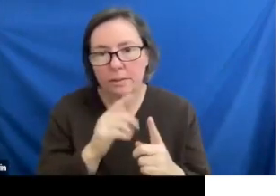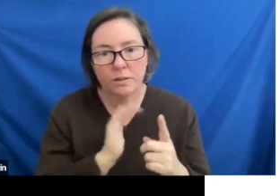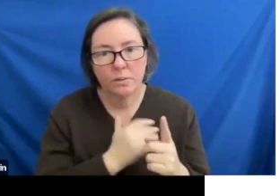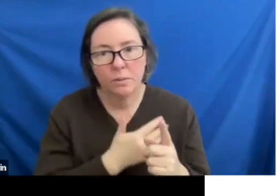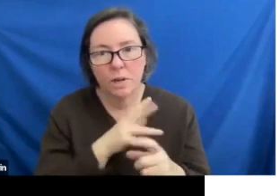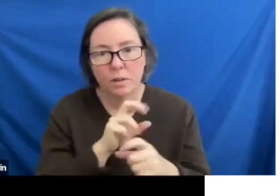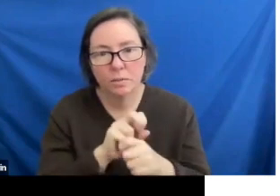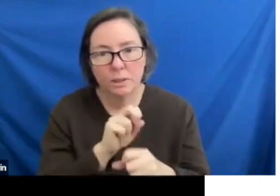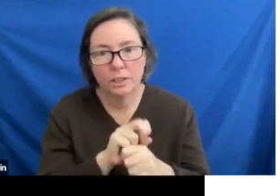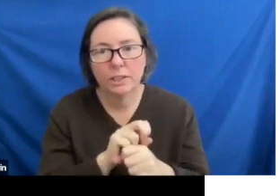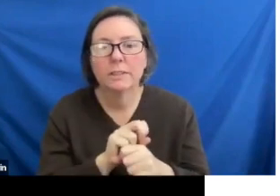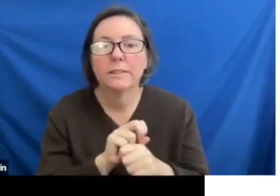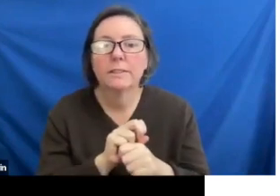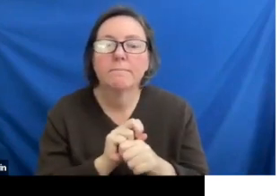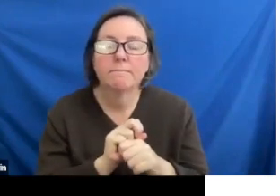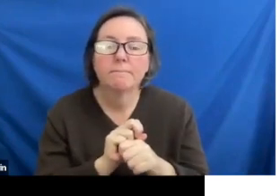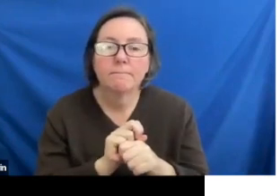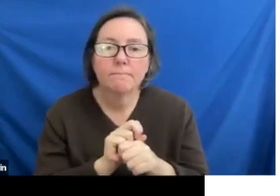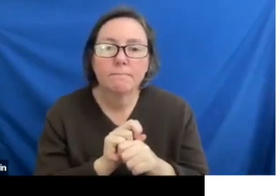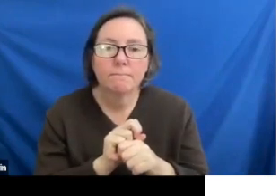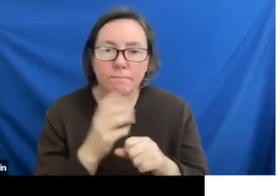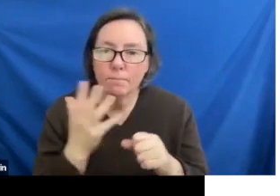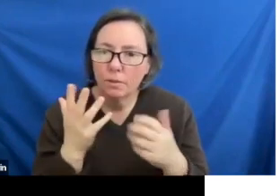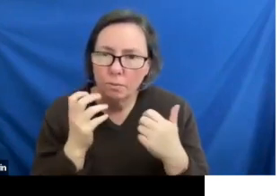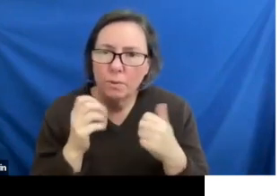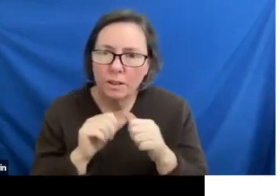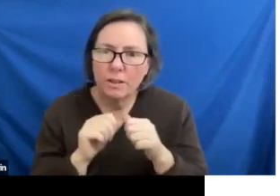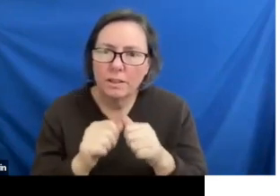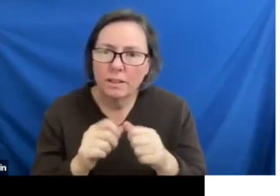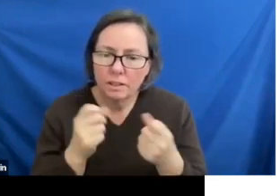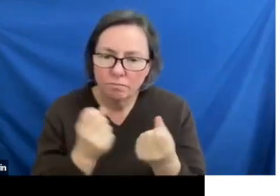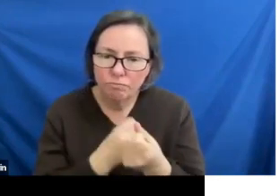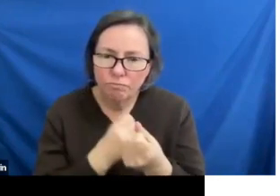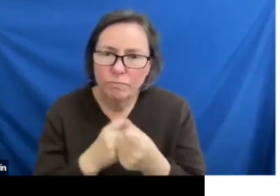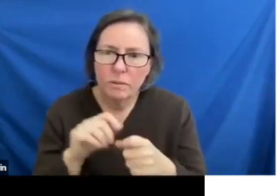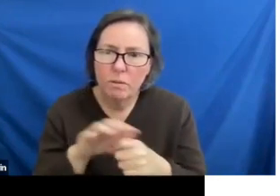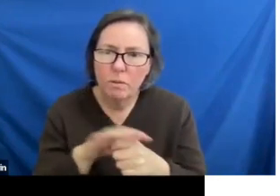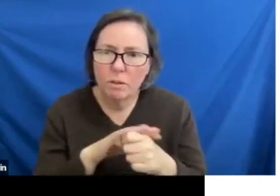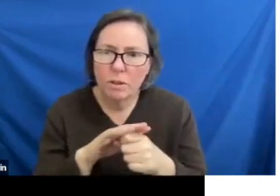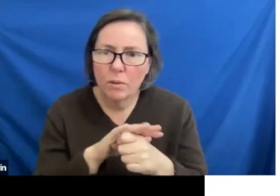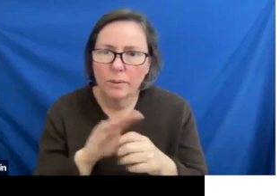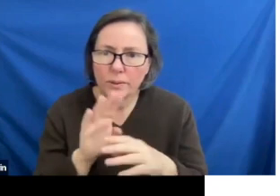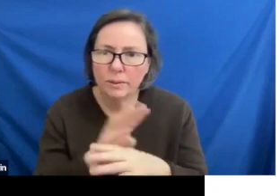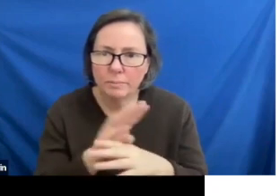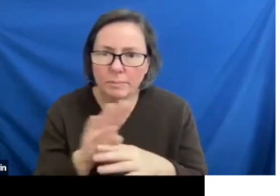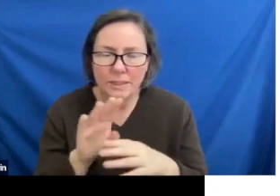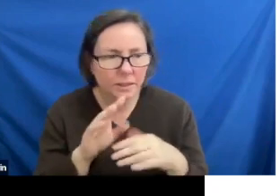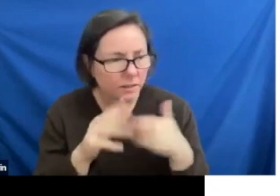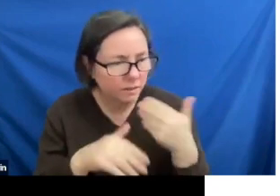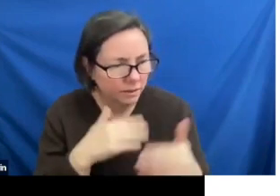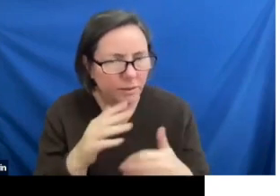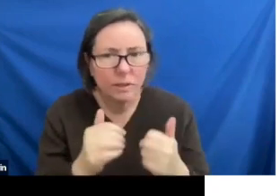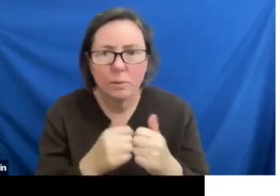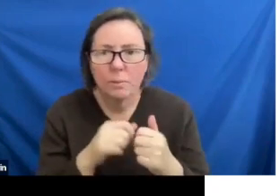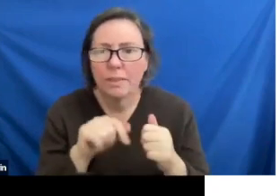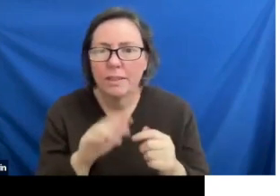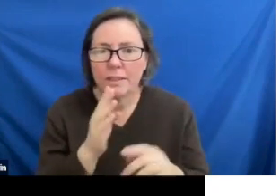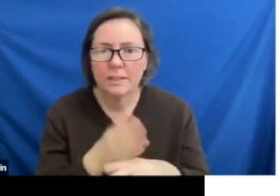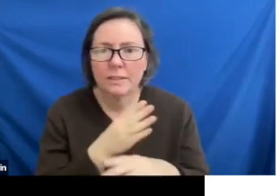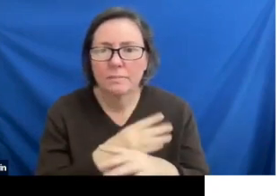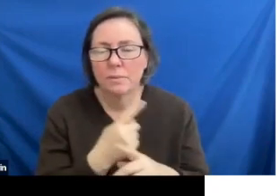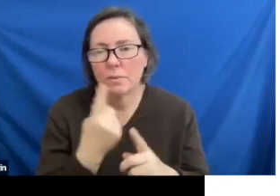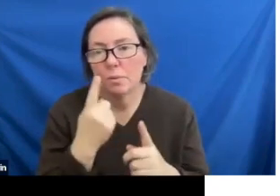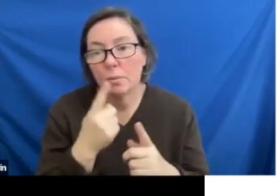do, and that will continue on with these improvements. And one interesting bit